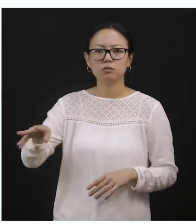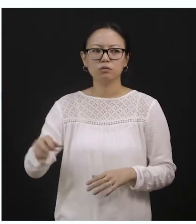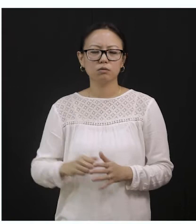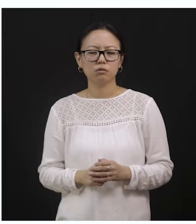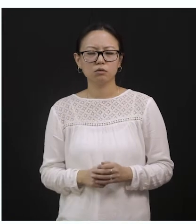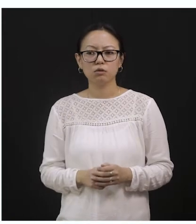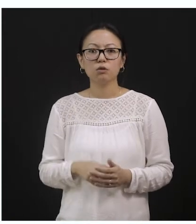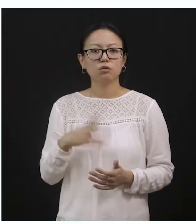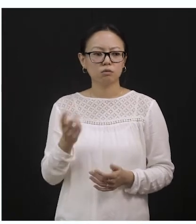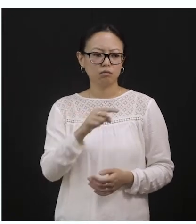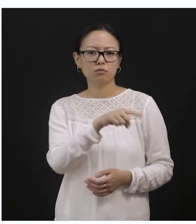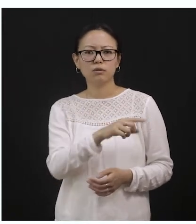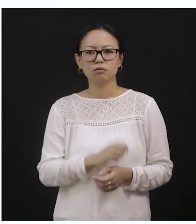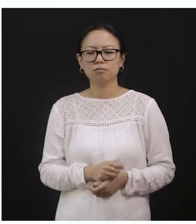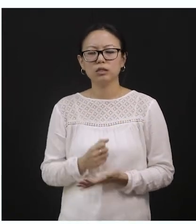humans like